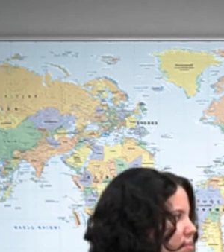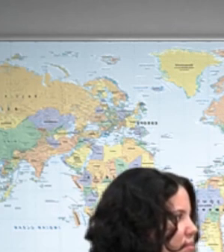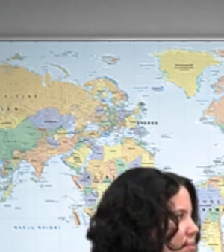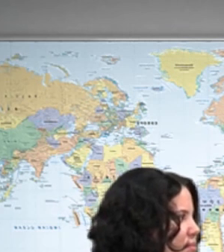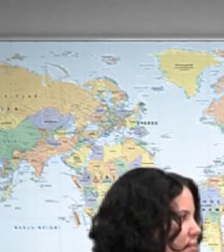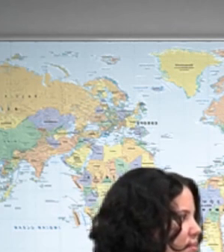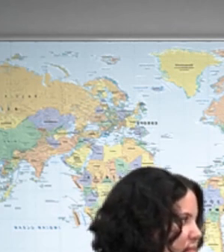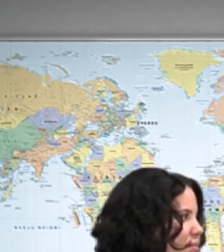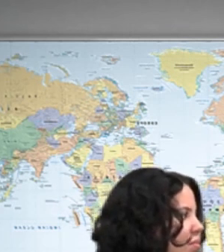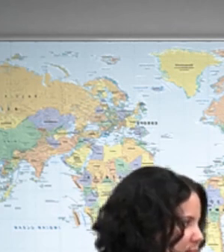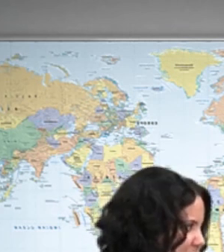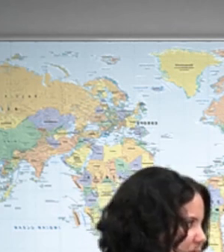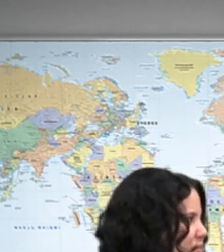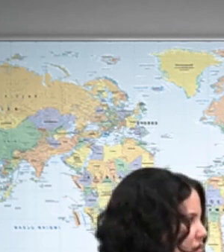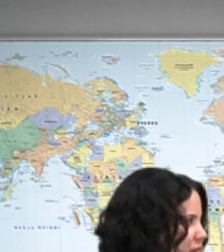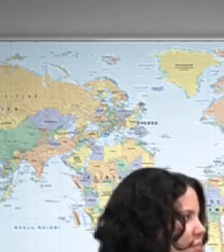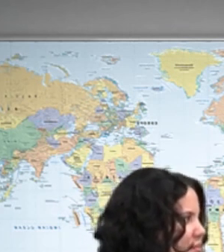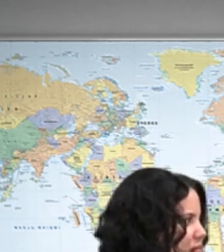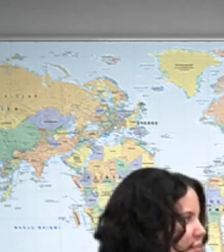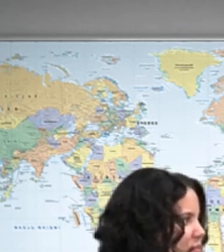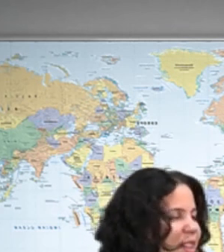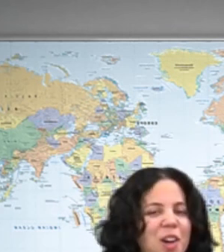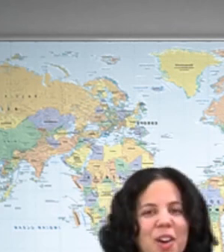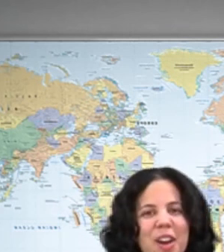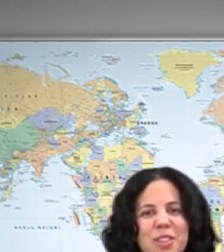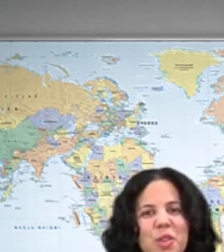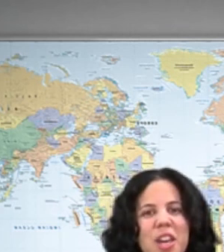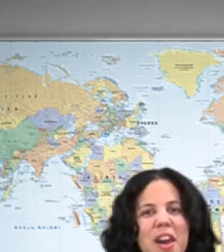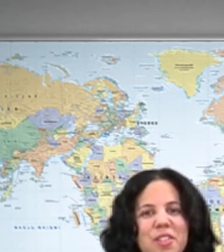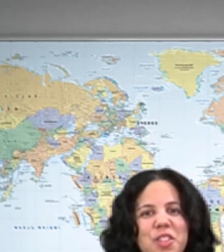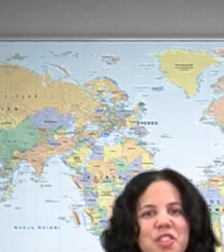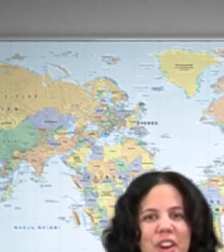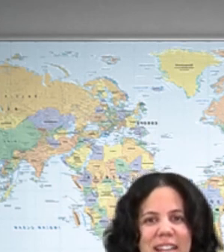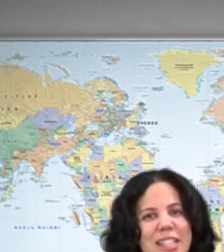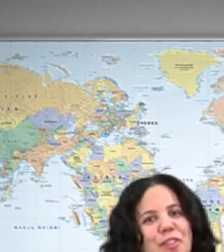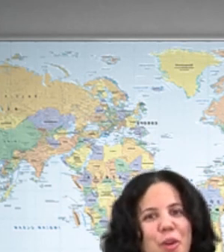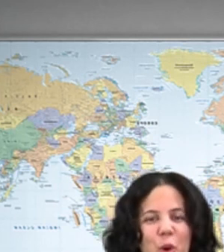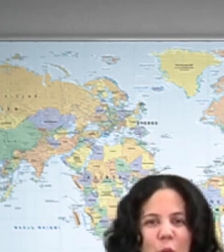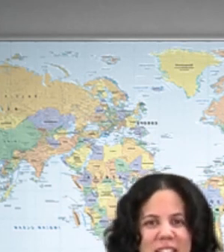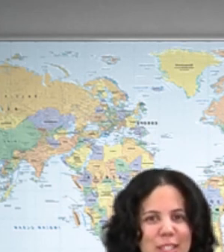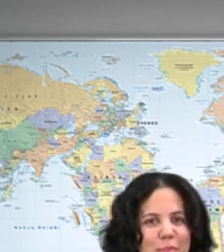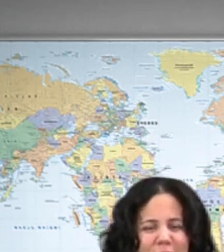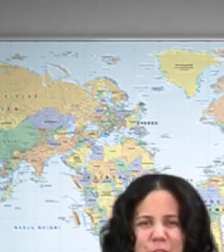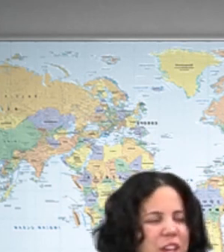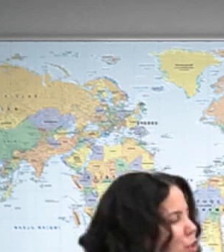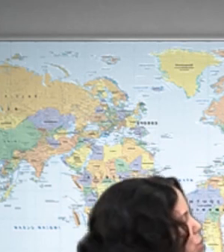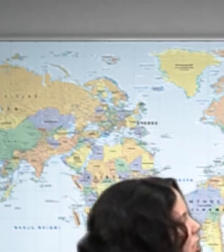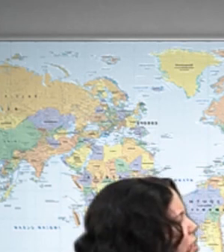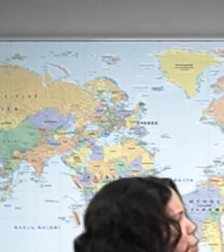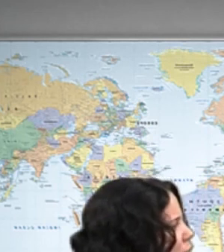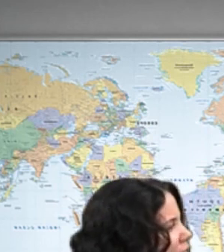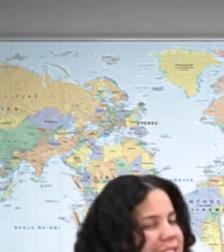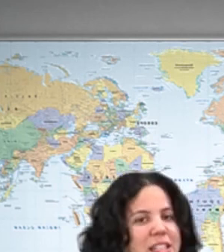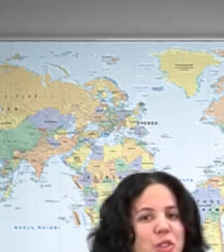with internet and e-learning, the better we go. All right, so there you have it, straight from the horse's mouth. Thank you so much,